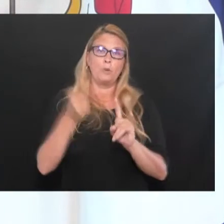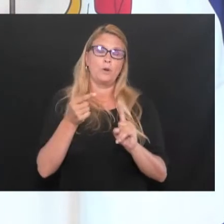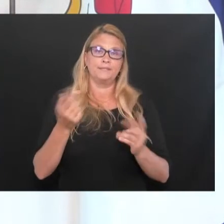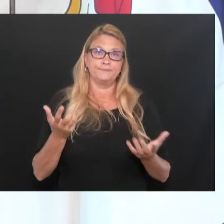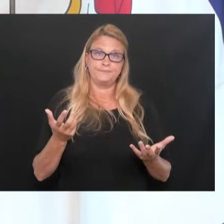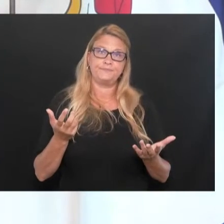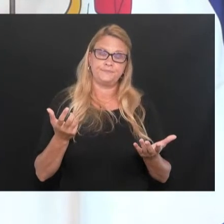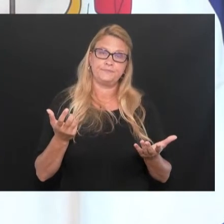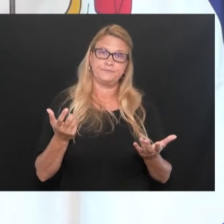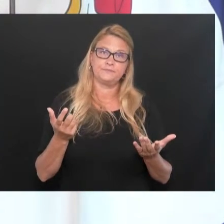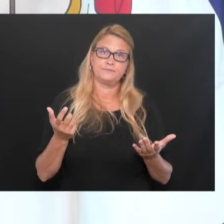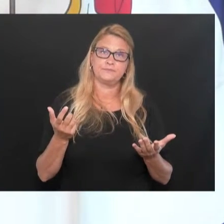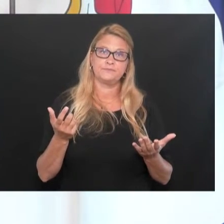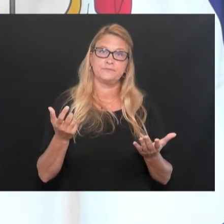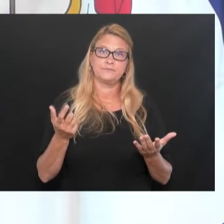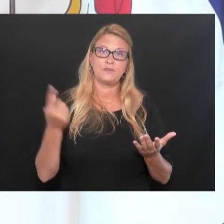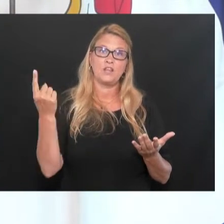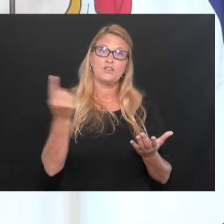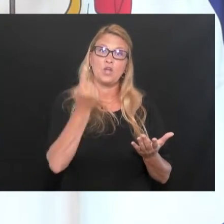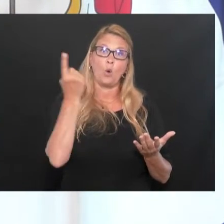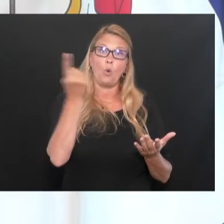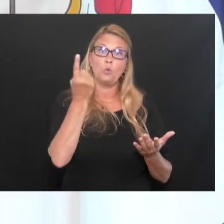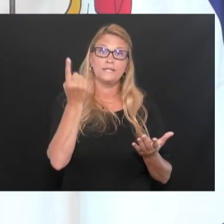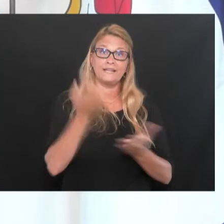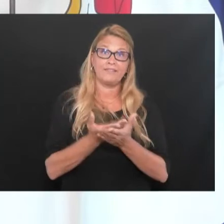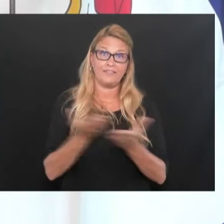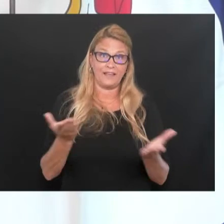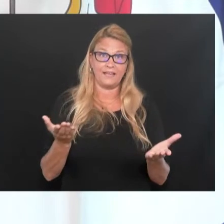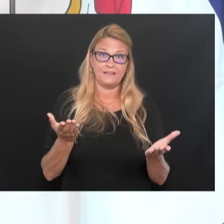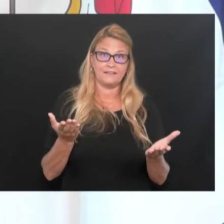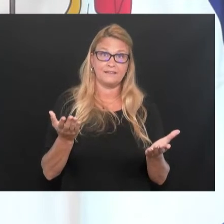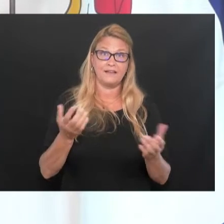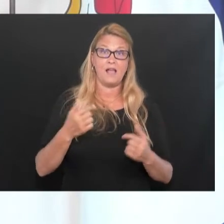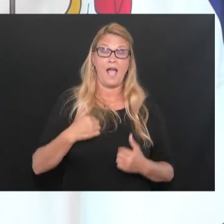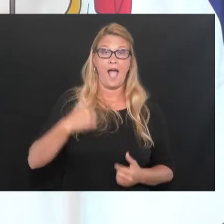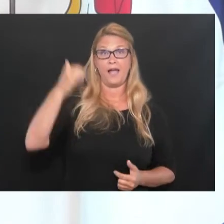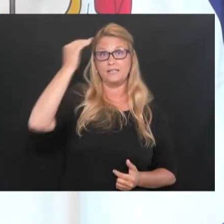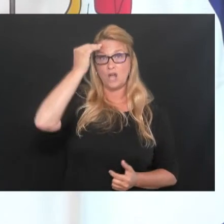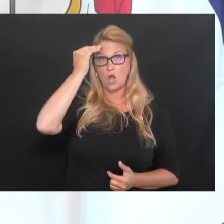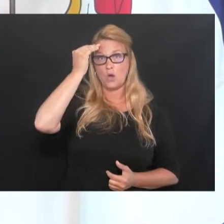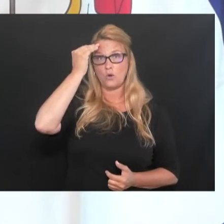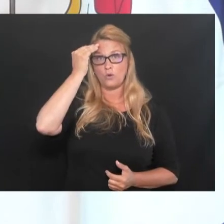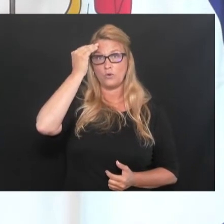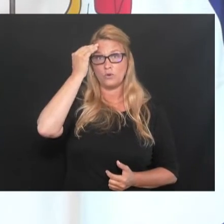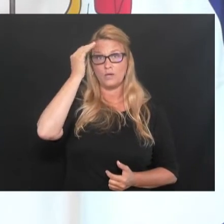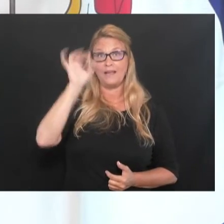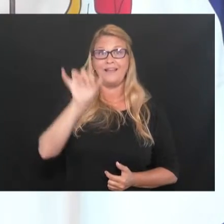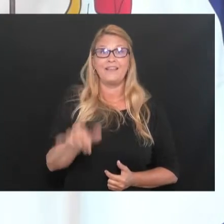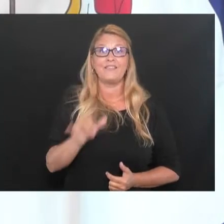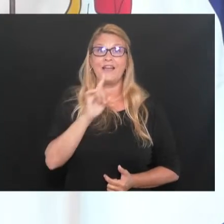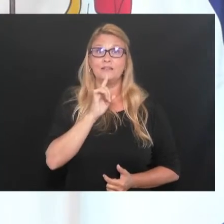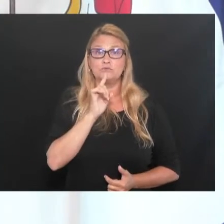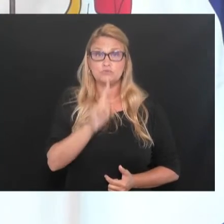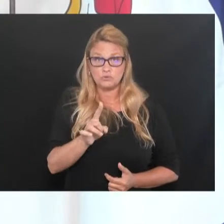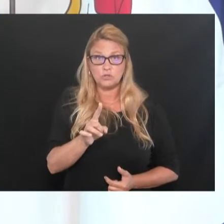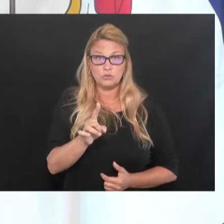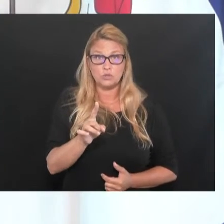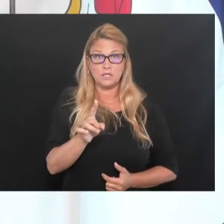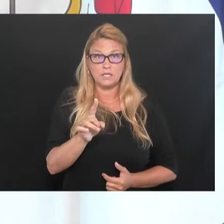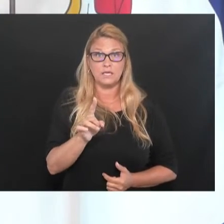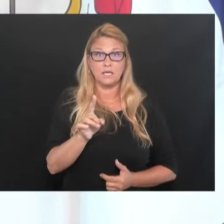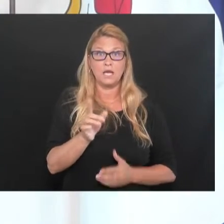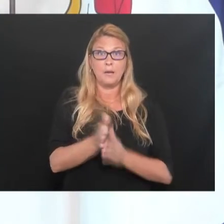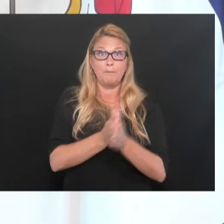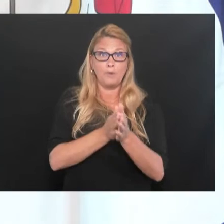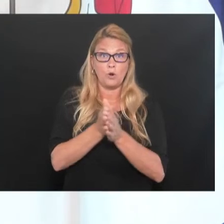Kenny, the only thing that I know of that would truly drive those that